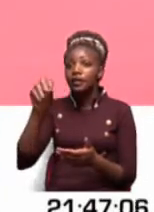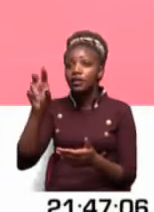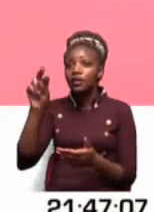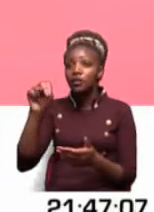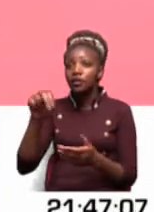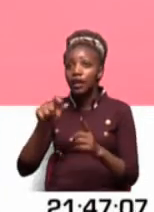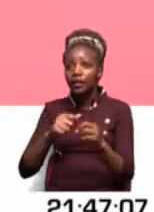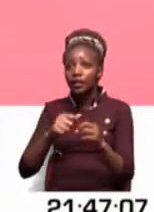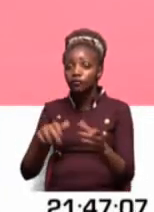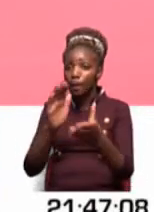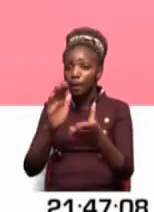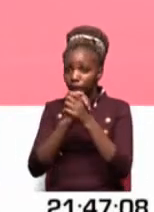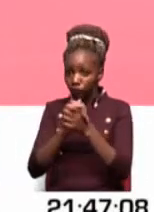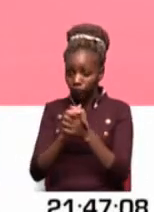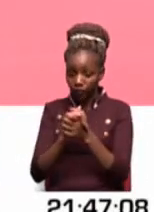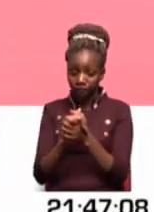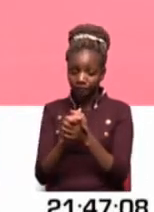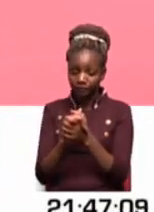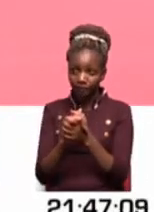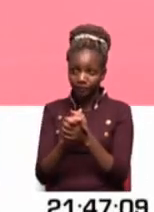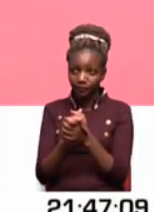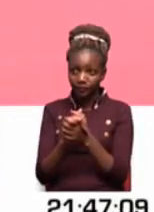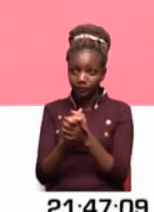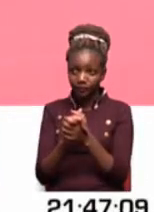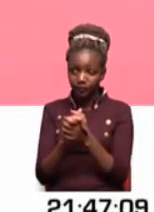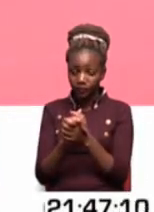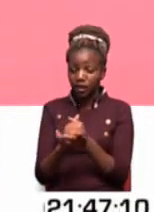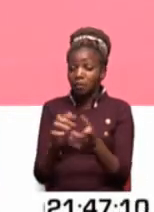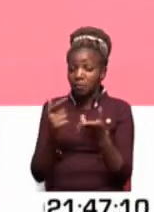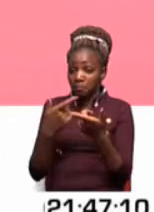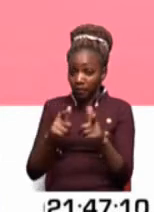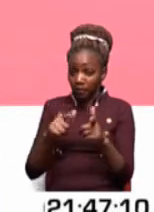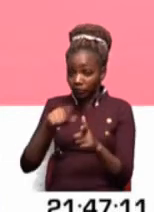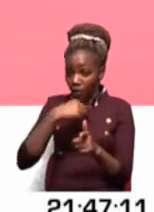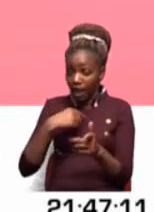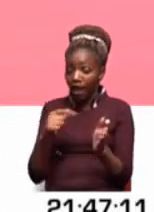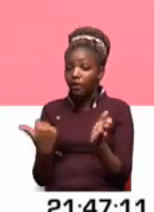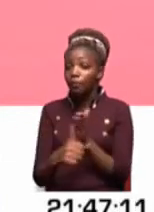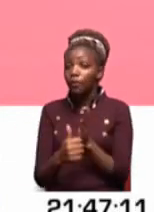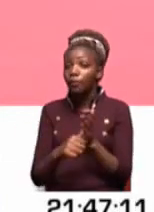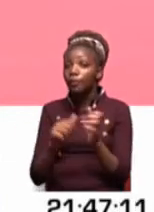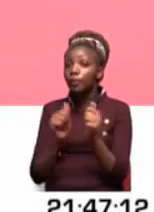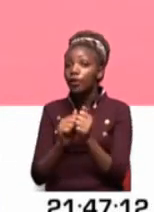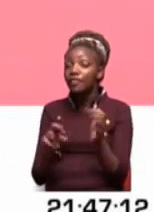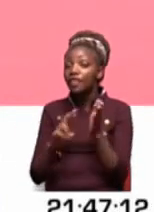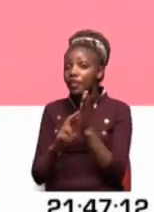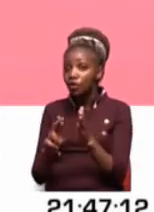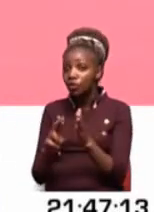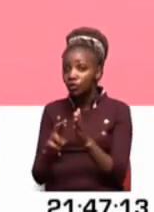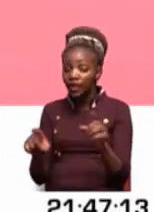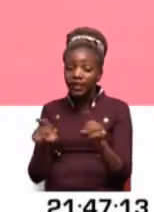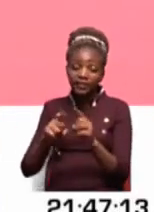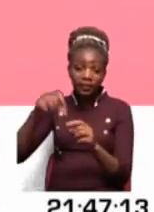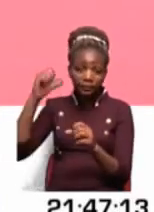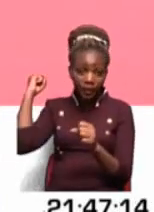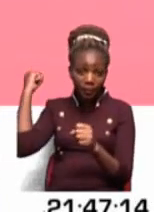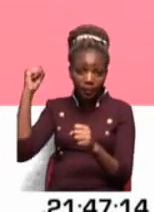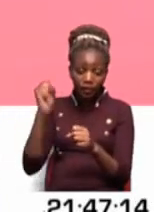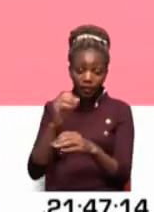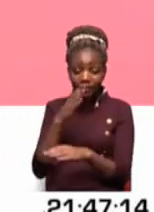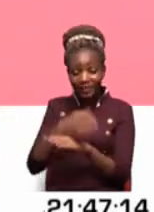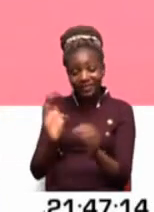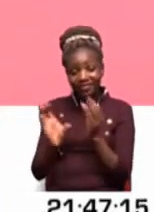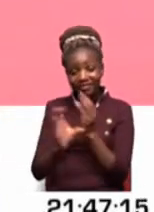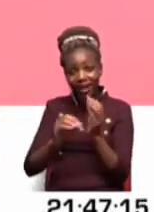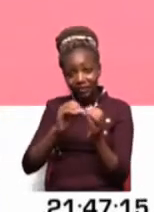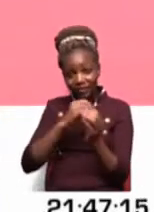we have a problem with the policies and the political direction that the country has taken, even